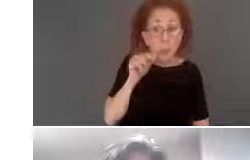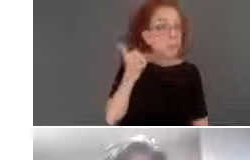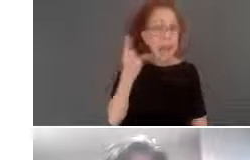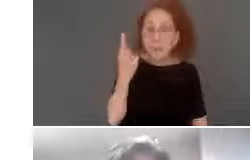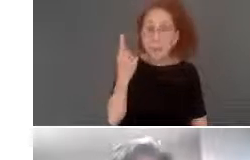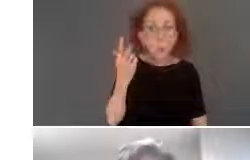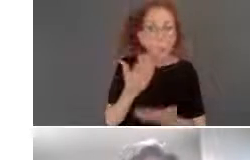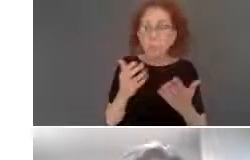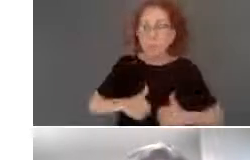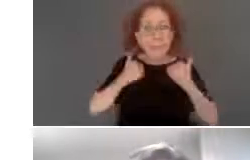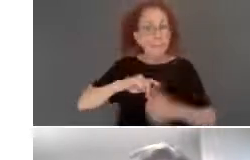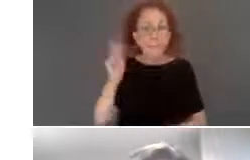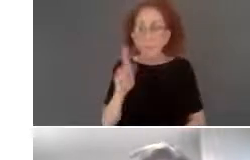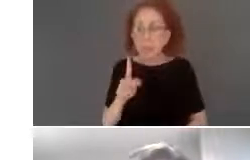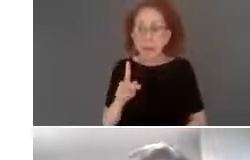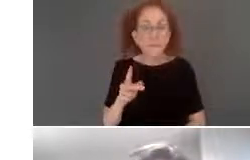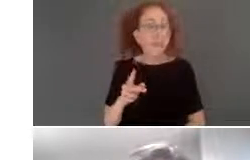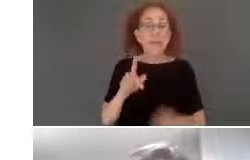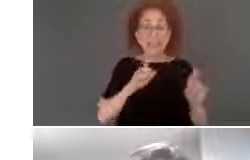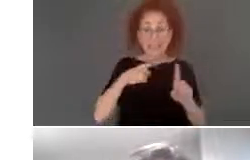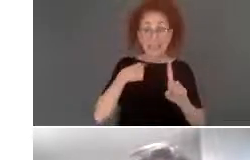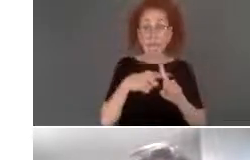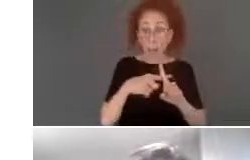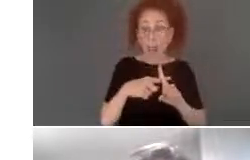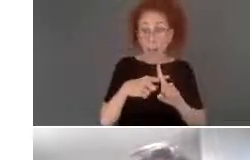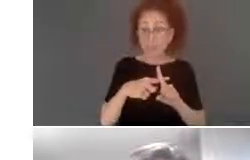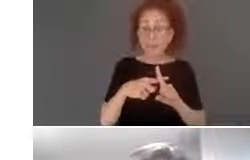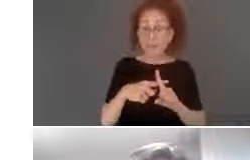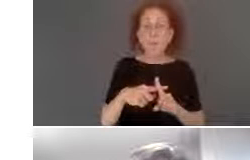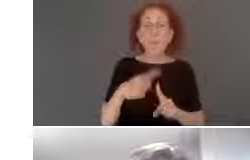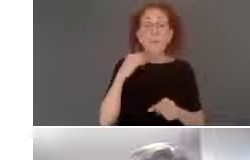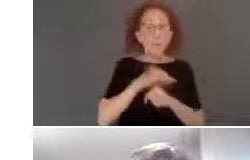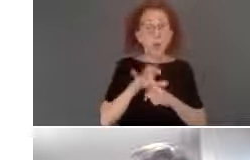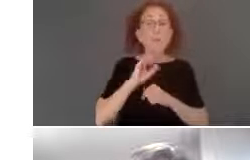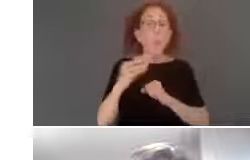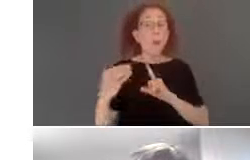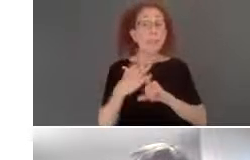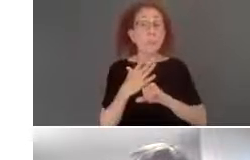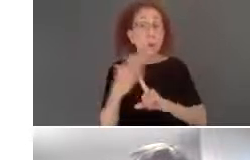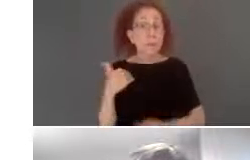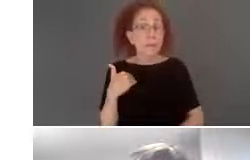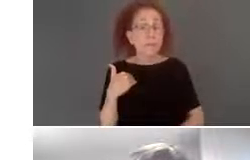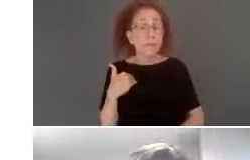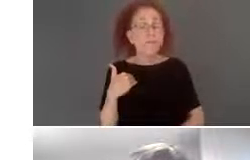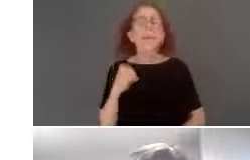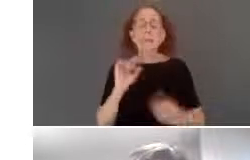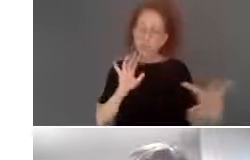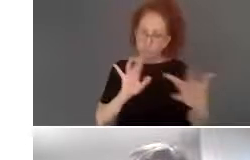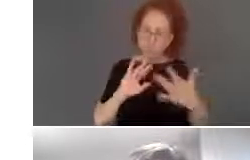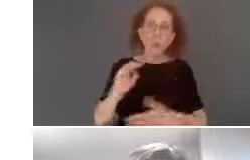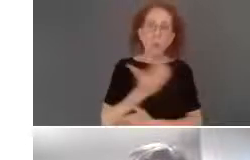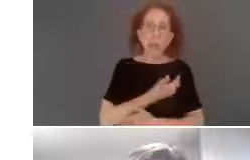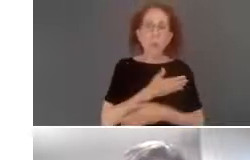is a Philadelphia resident who has tested positive for COVID or been exposed. You can reach out to our